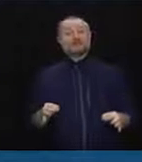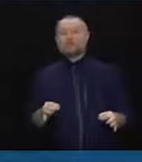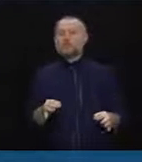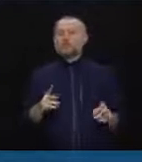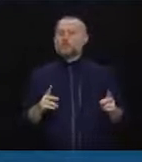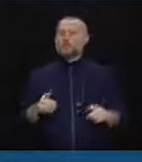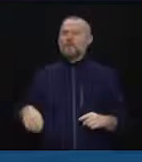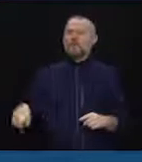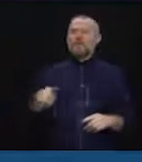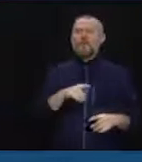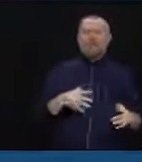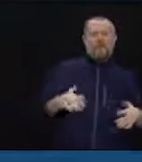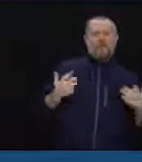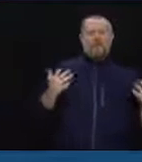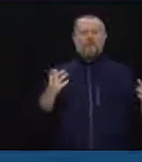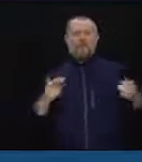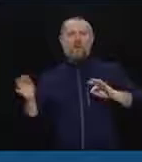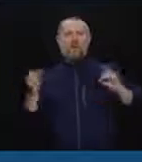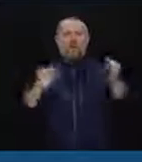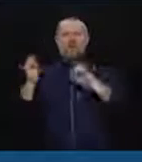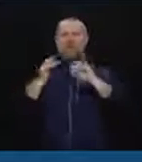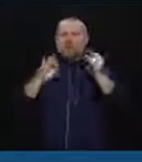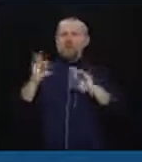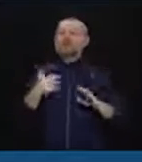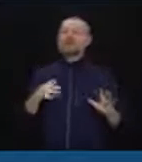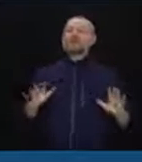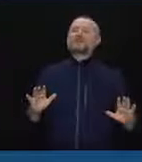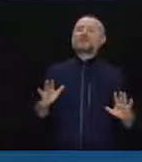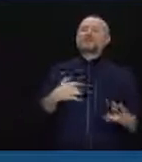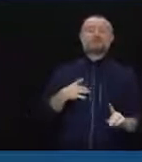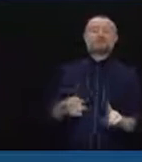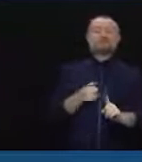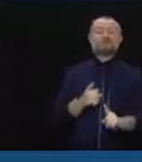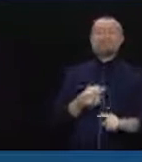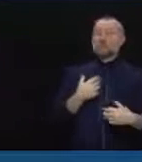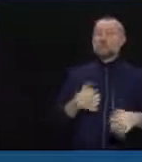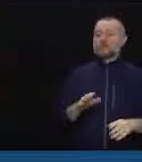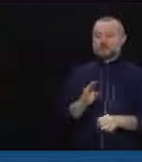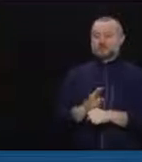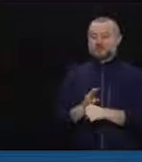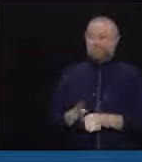our effort to not have to resort to shutting down businesses when